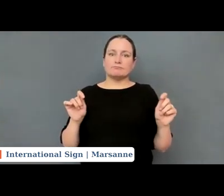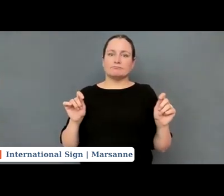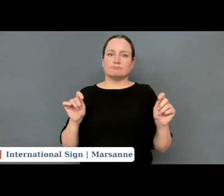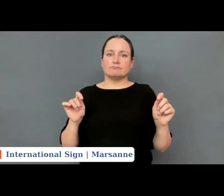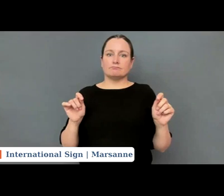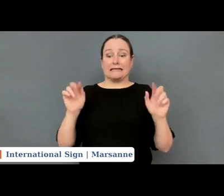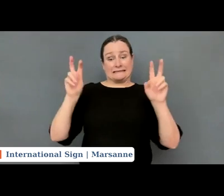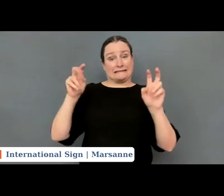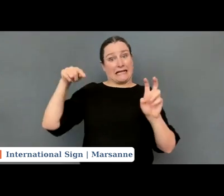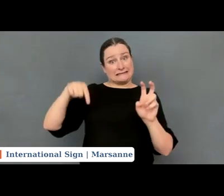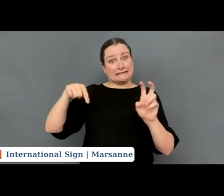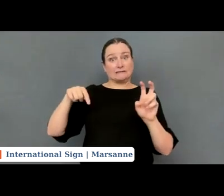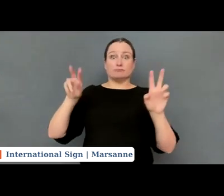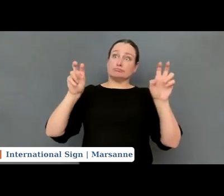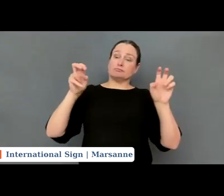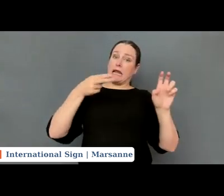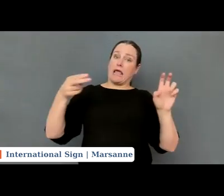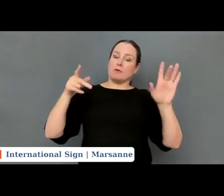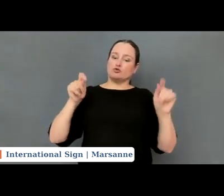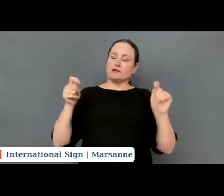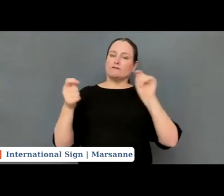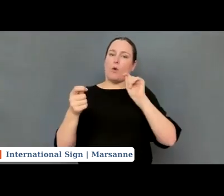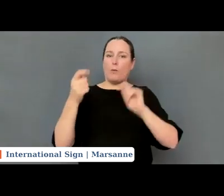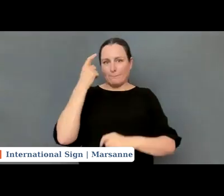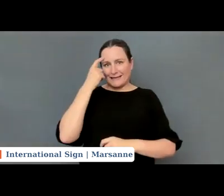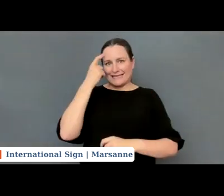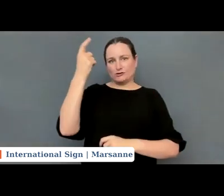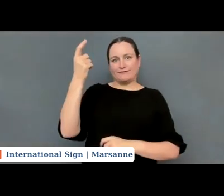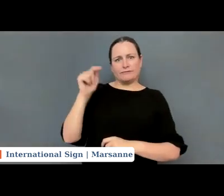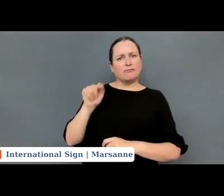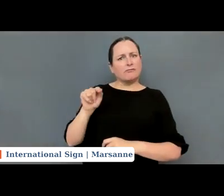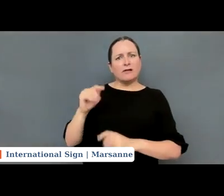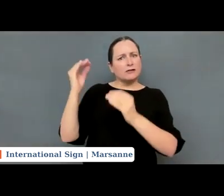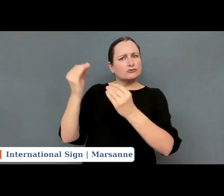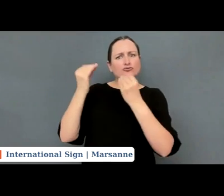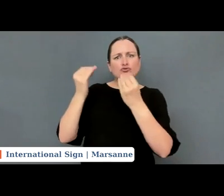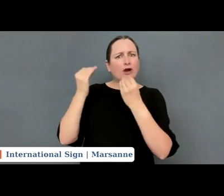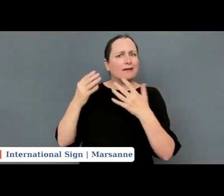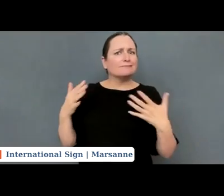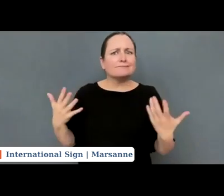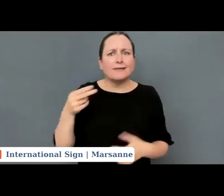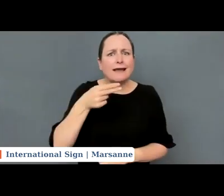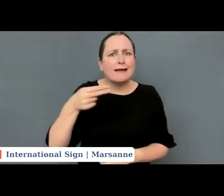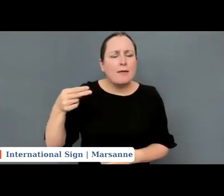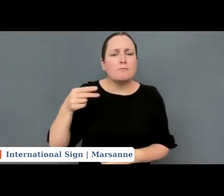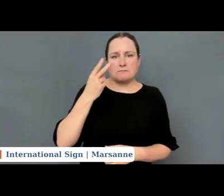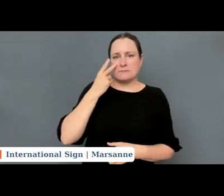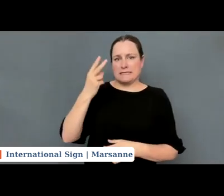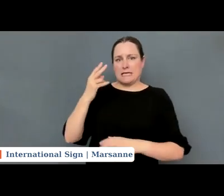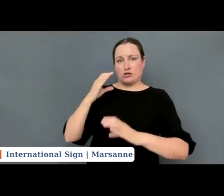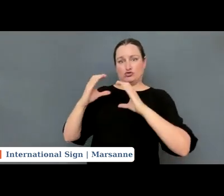initiative is another place to go to. I'm going to share the link to Transform page and resources that you can look